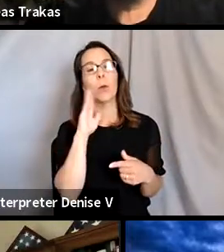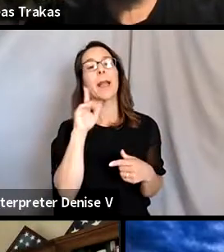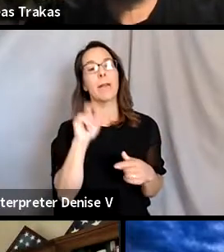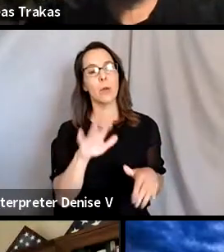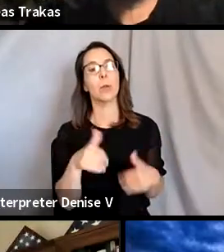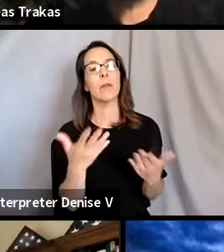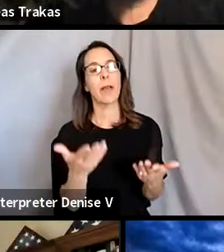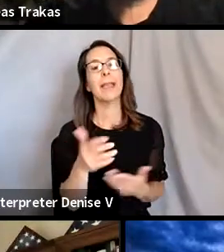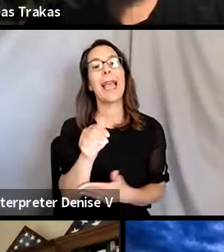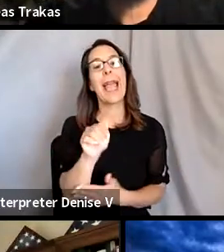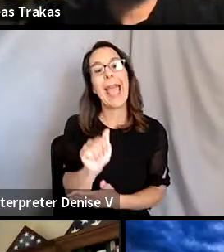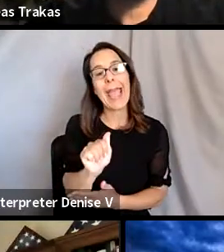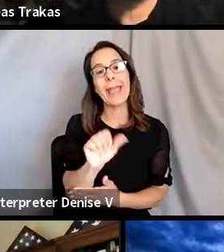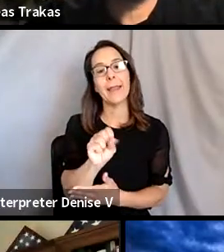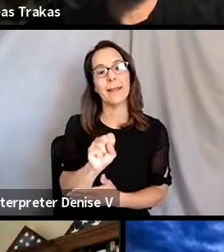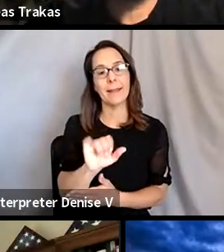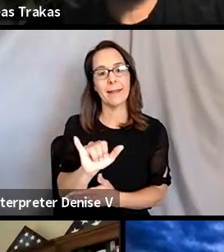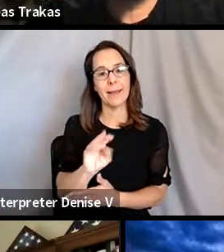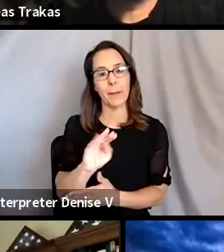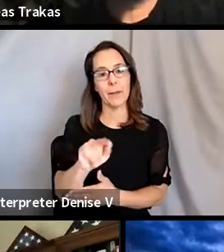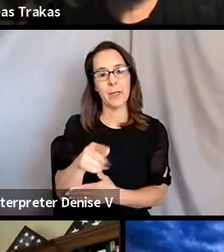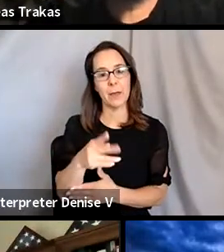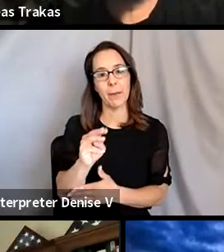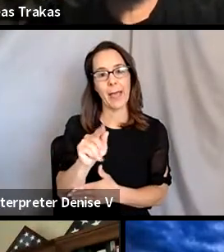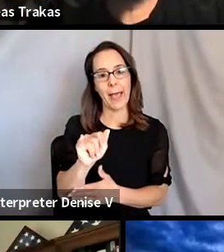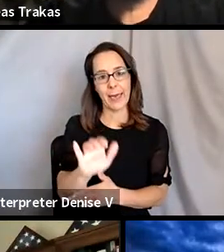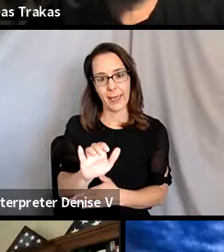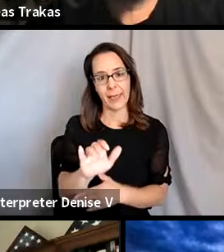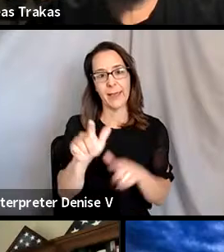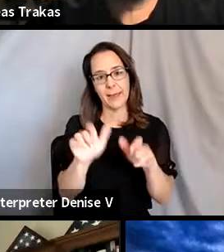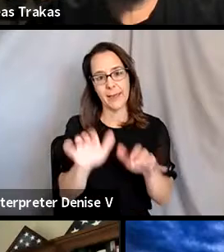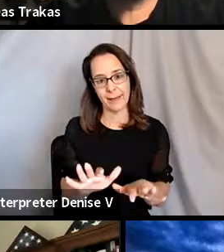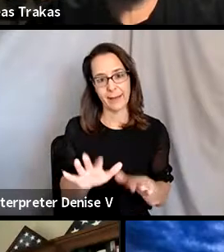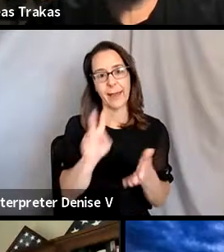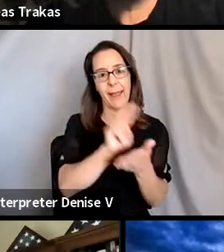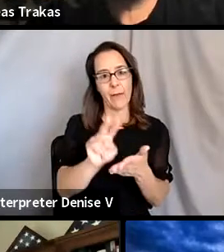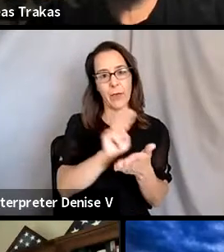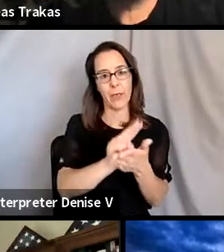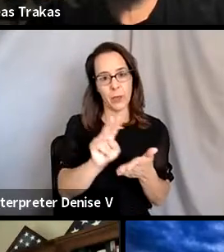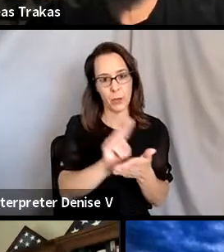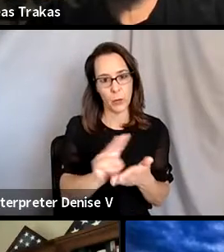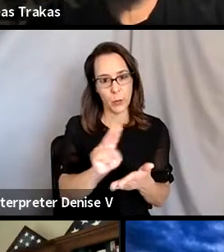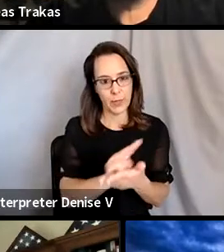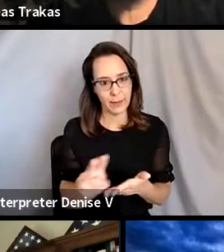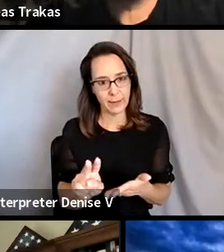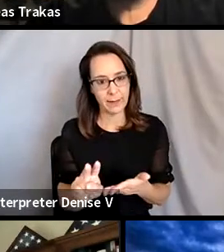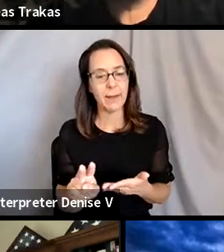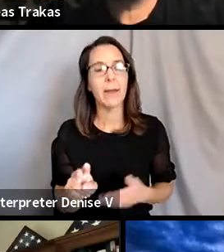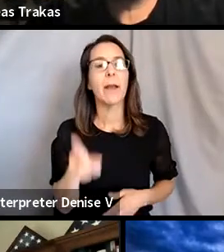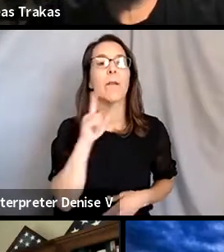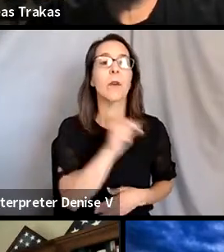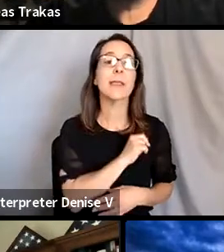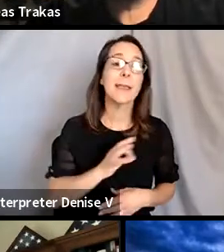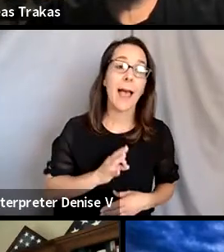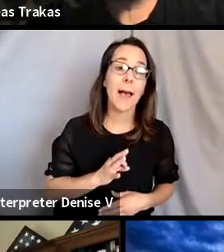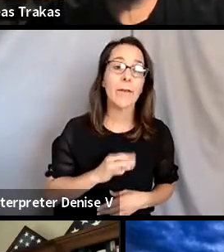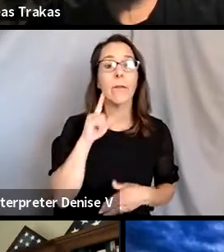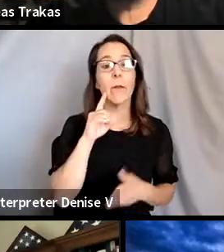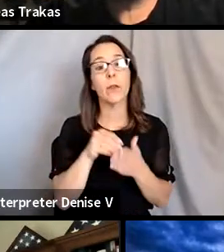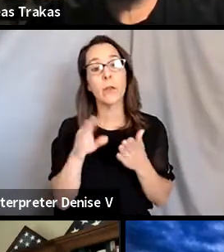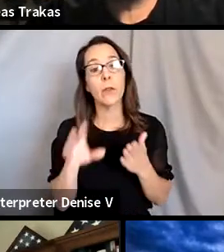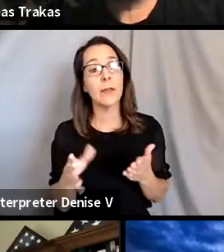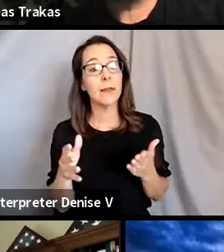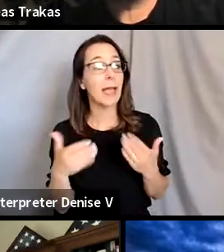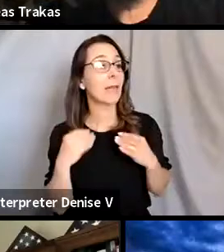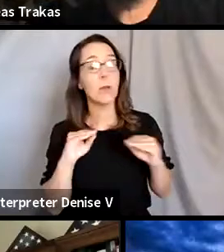perform asymptomatic testing every 2 weeks. And so that would be obviously on staff and students that are not showing symptoms, and